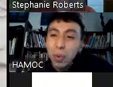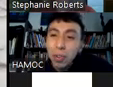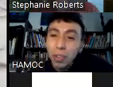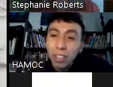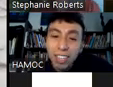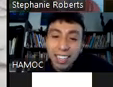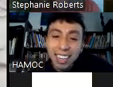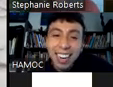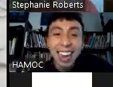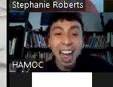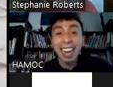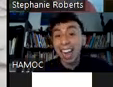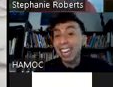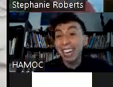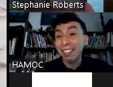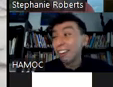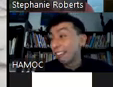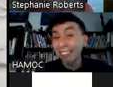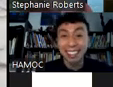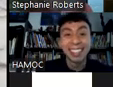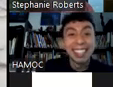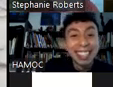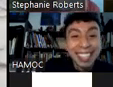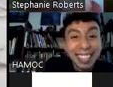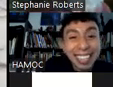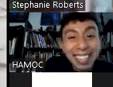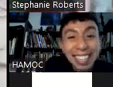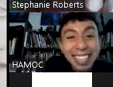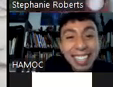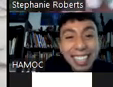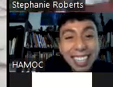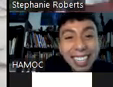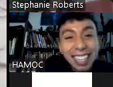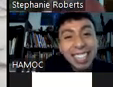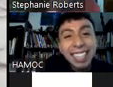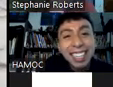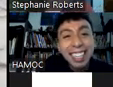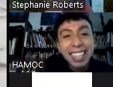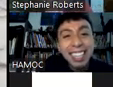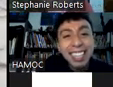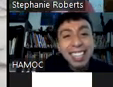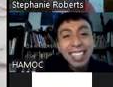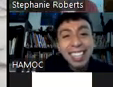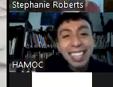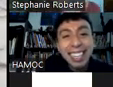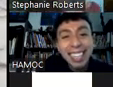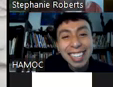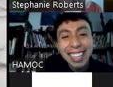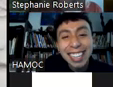I don't want to try. I can't either. It was the assignment, since I assigned it, I'll